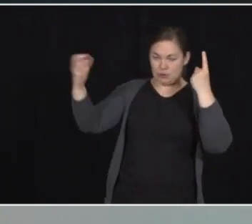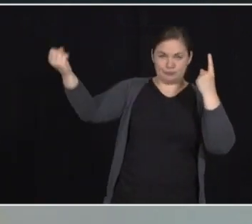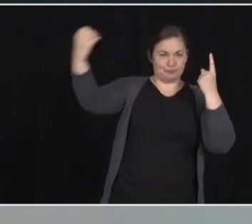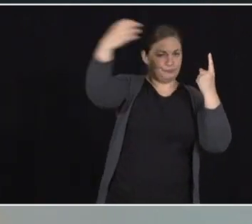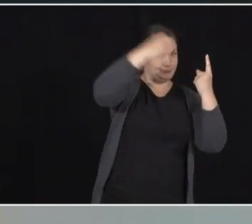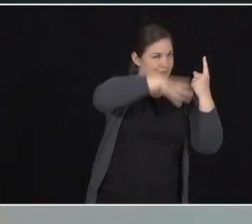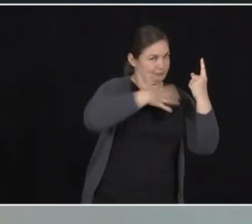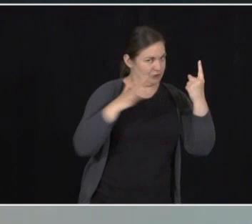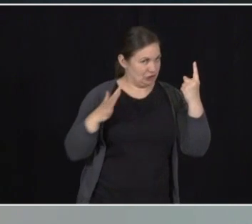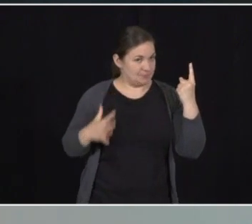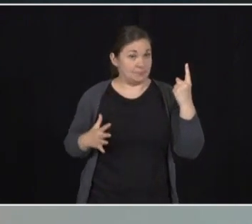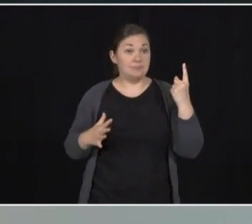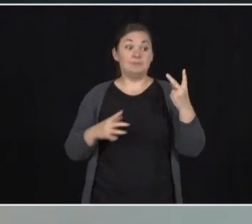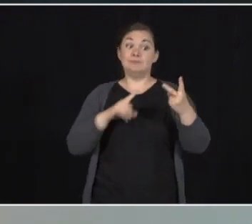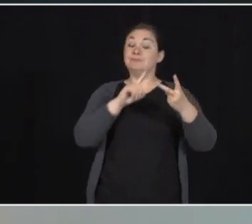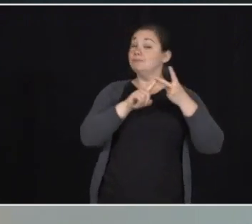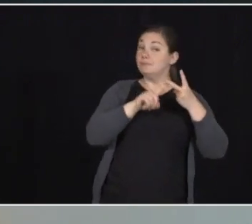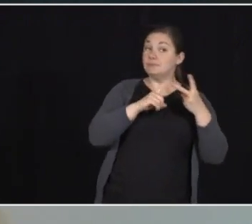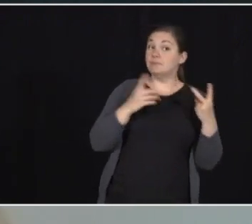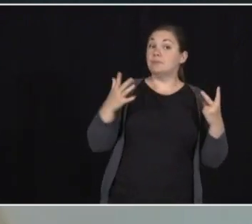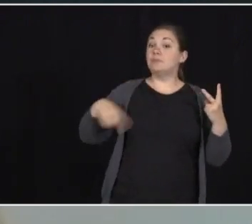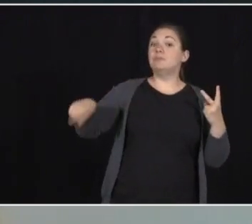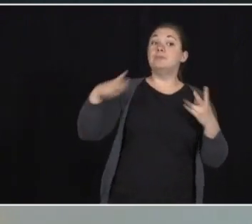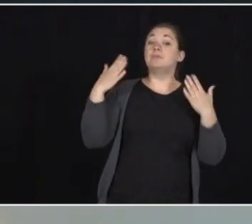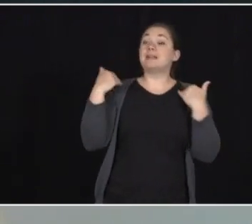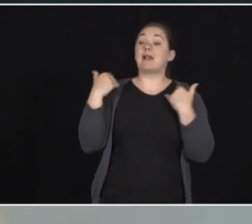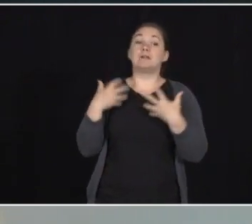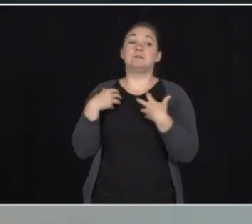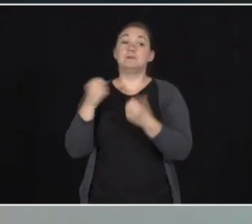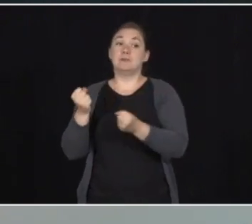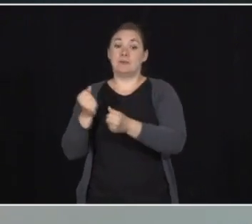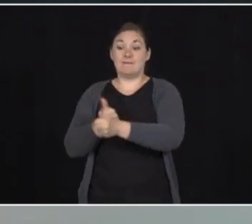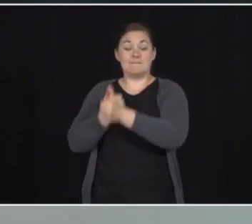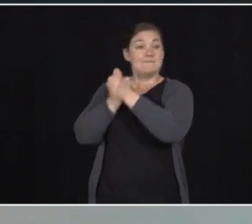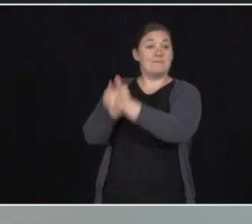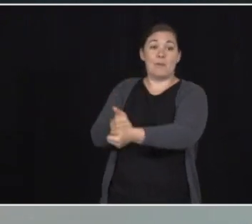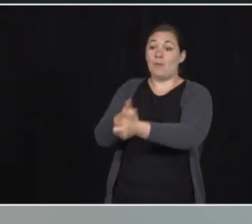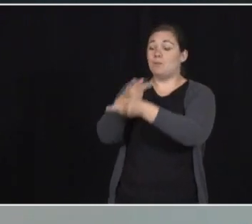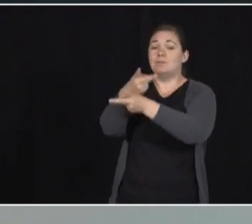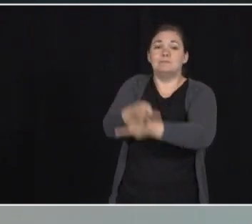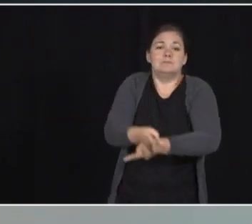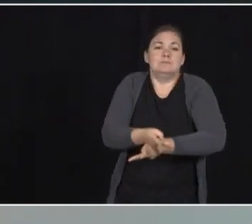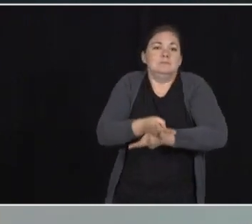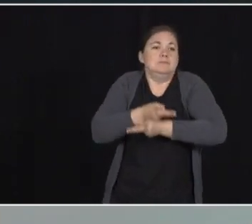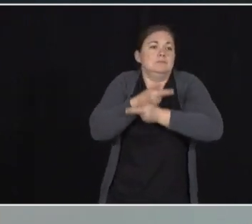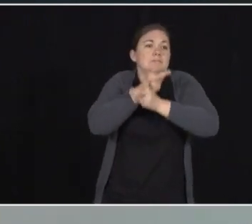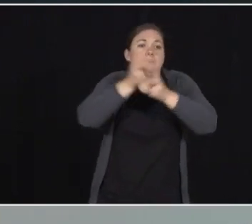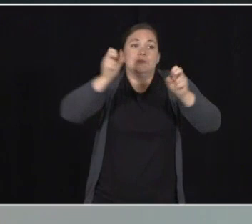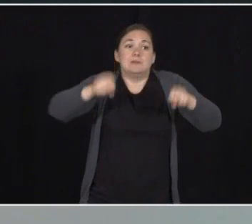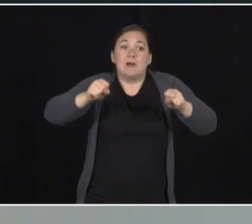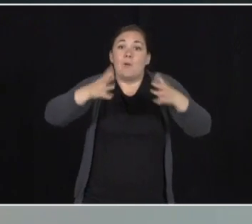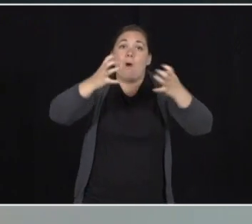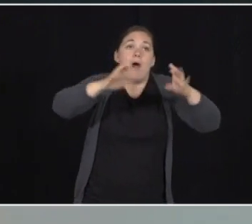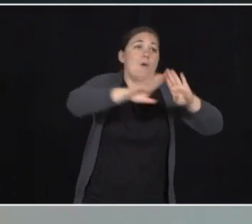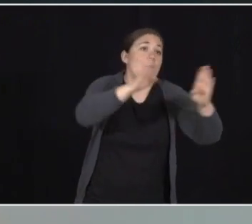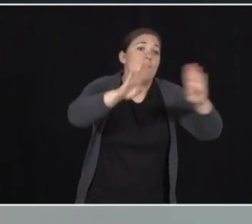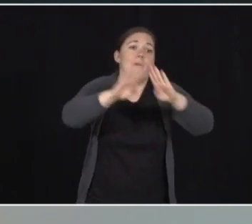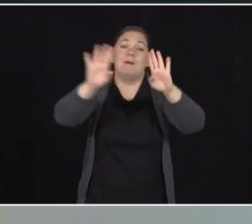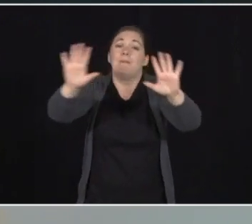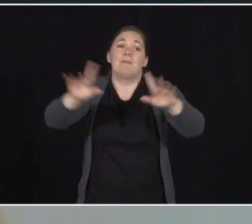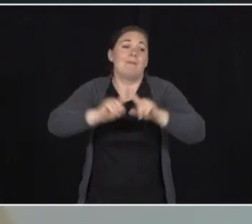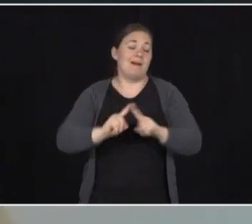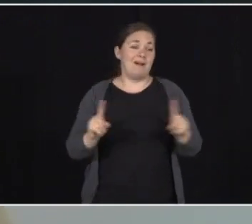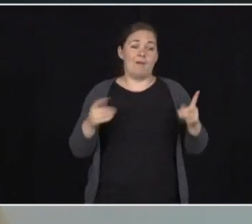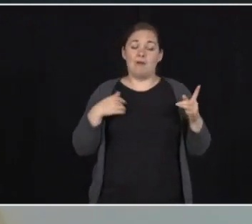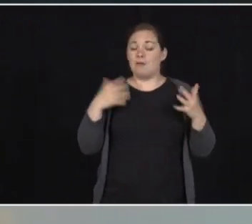proceed out of an abundance of caution. There obviously is a desire to regionalize, but it can't be at the expense of communities in